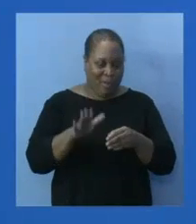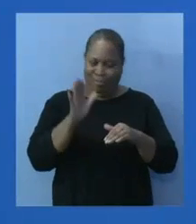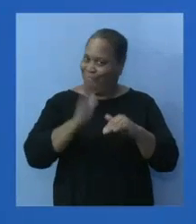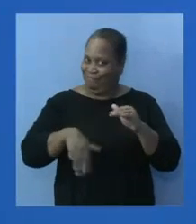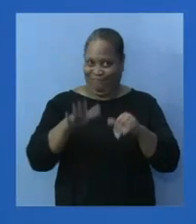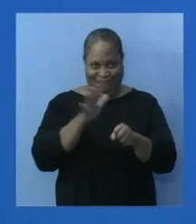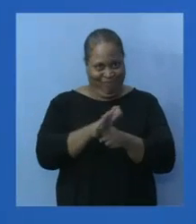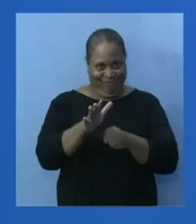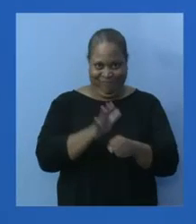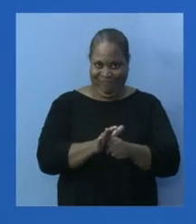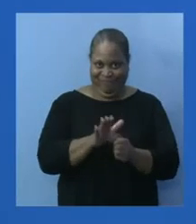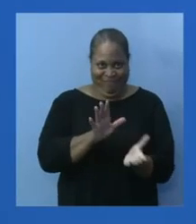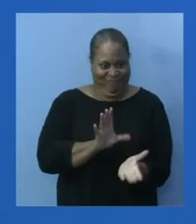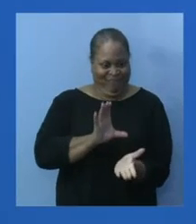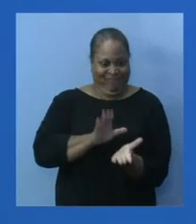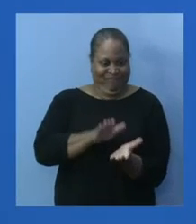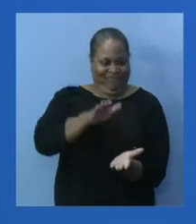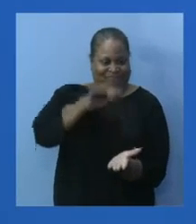Secondly,